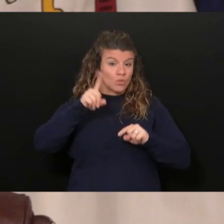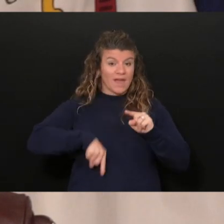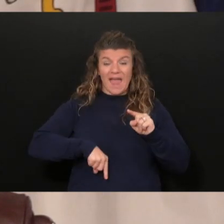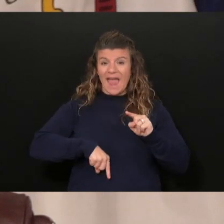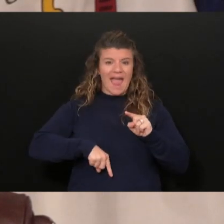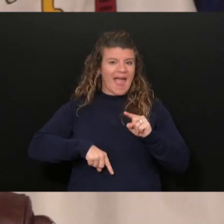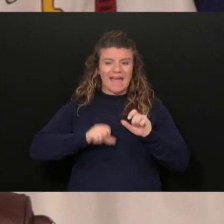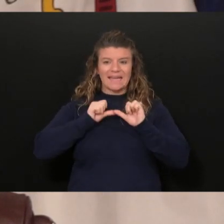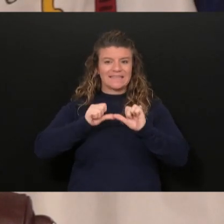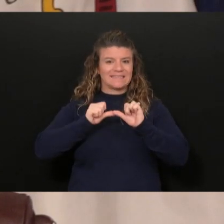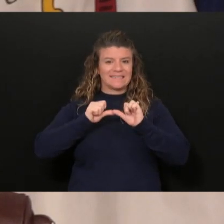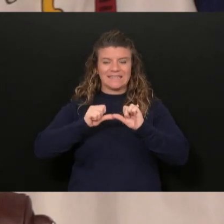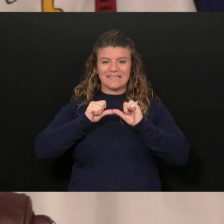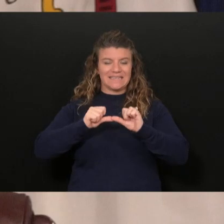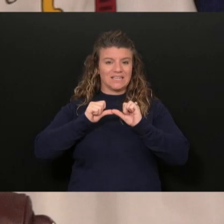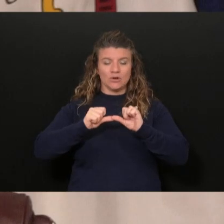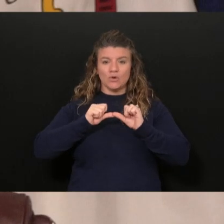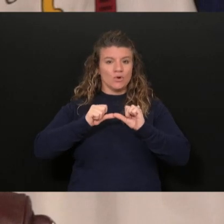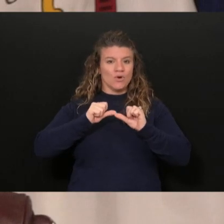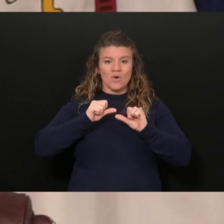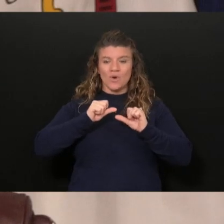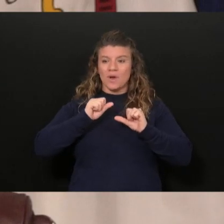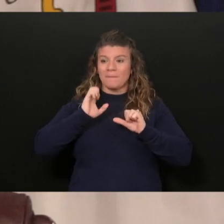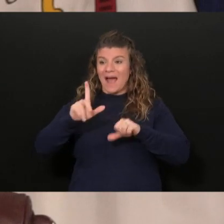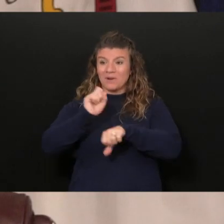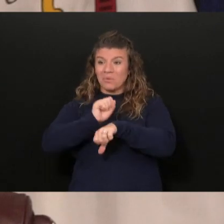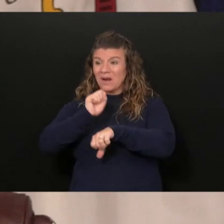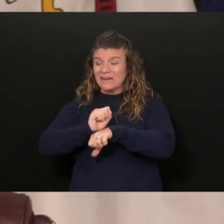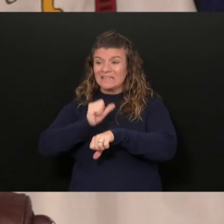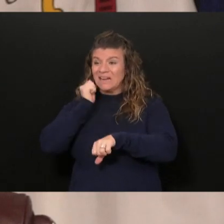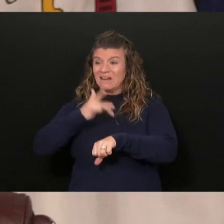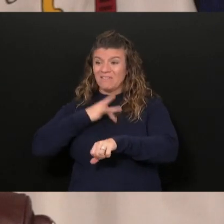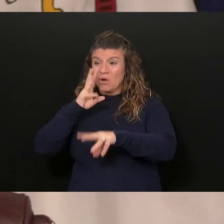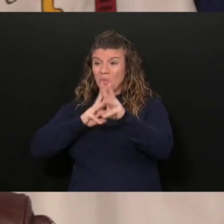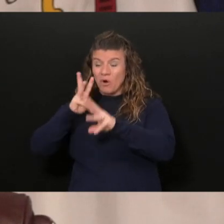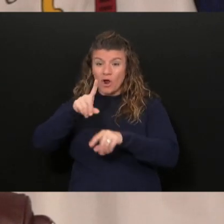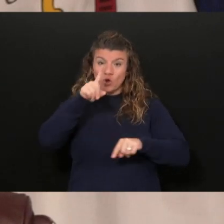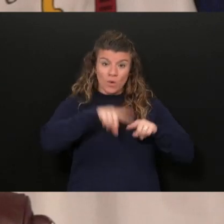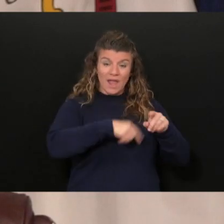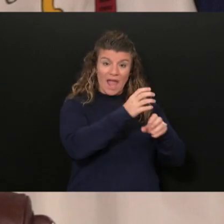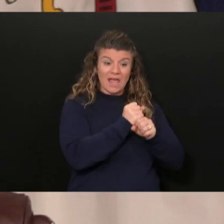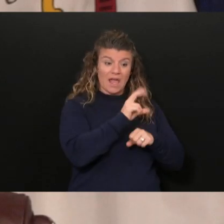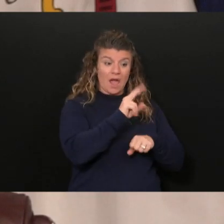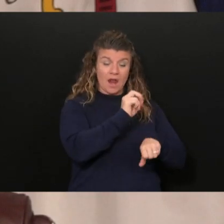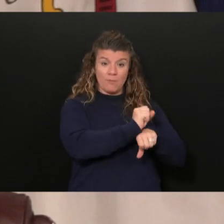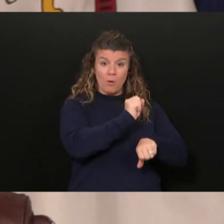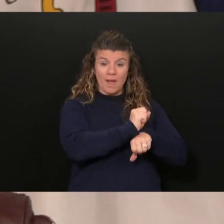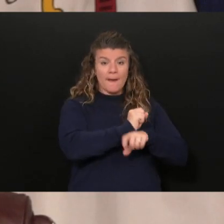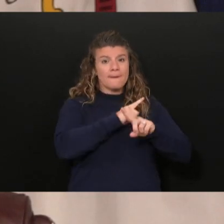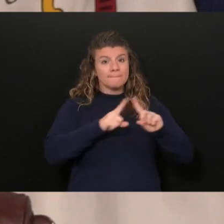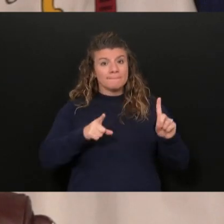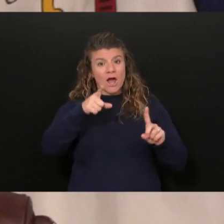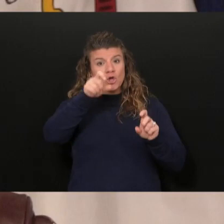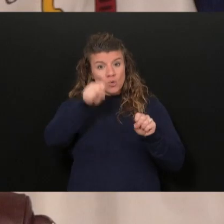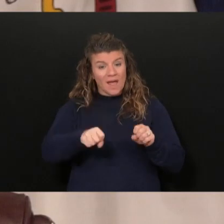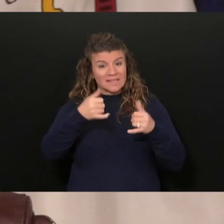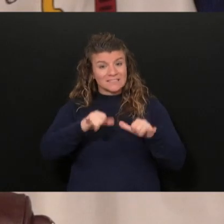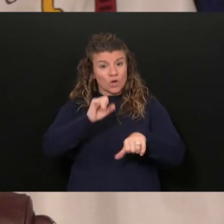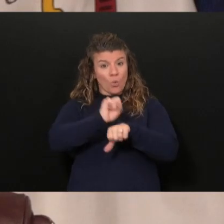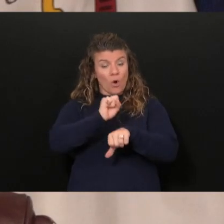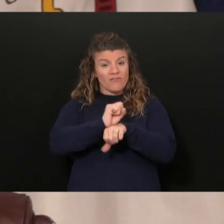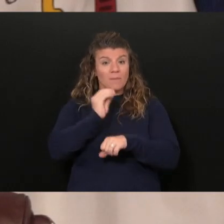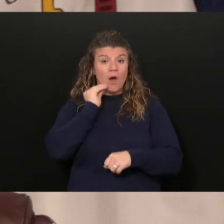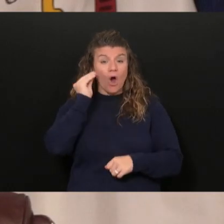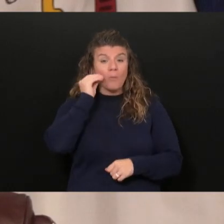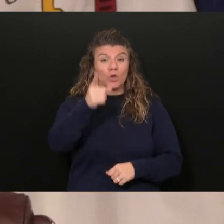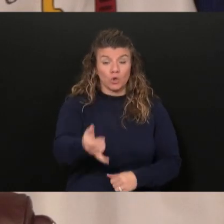keep continuing to get unemployment benefits and you're really worried and you can work at home and do those kind of things, I want you